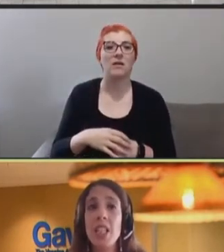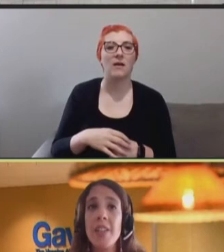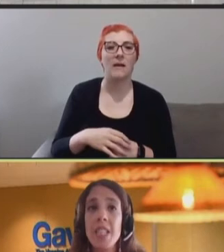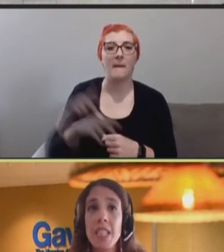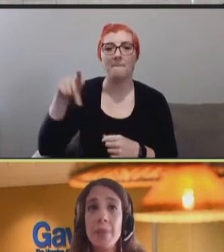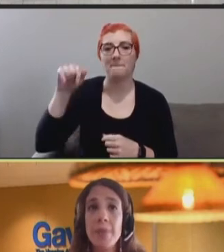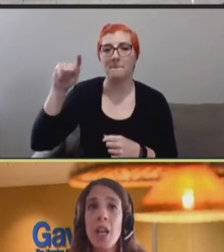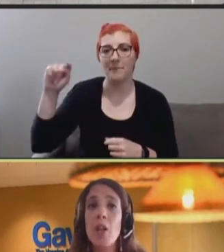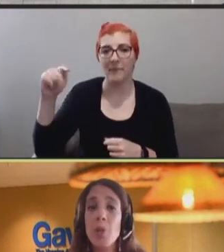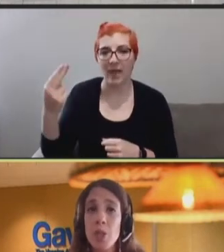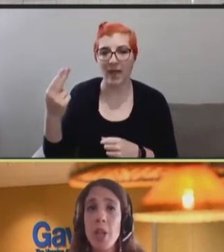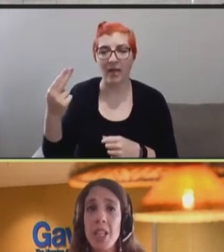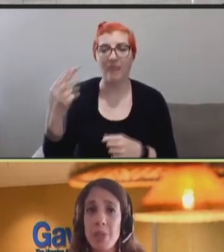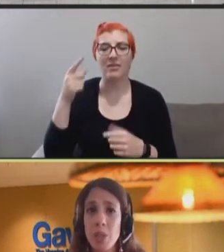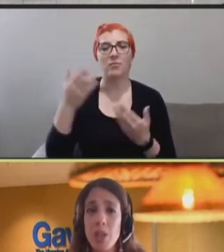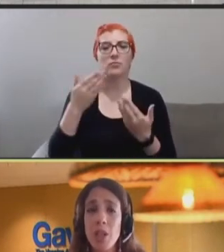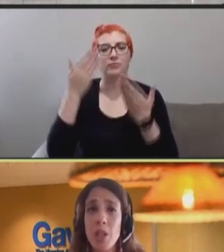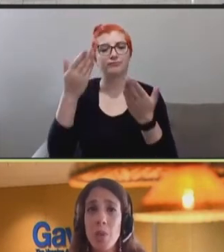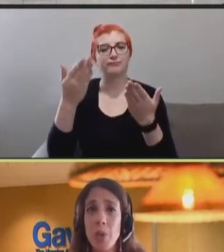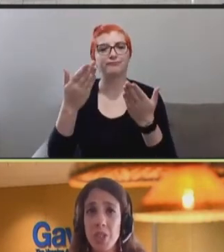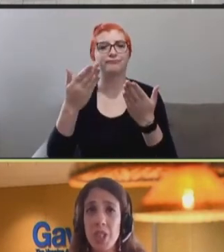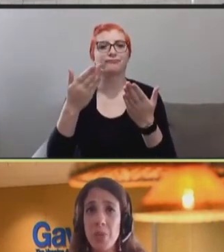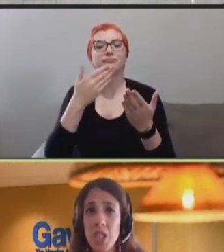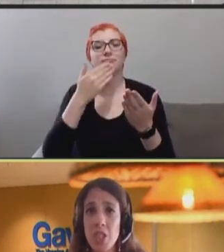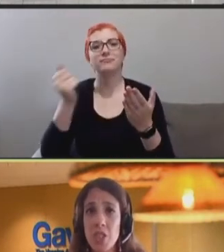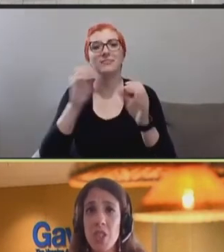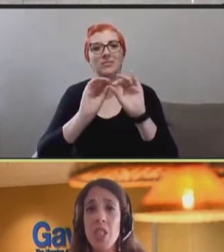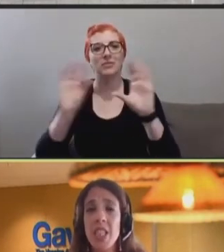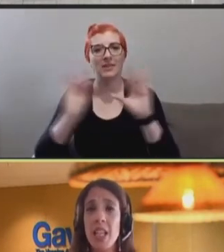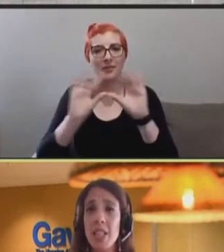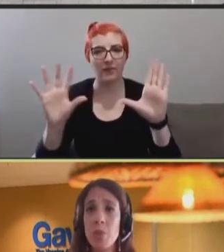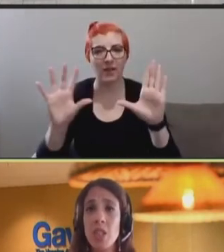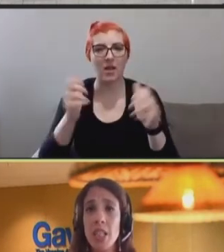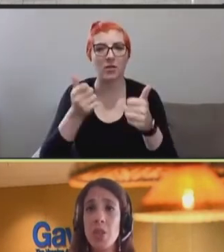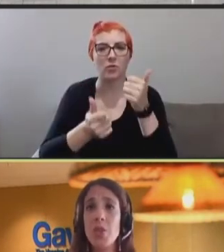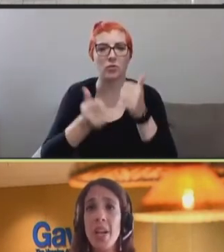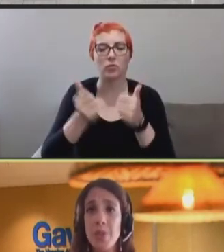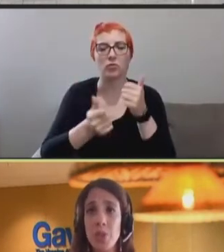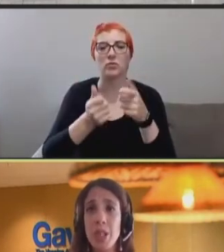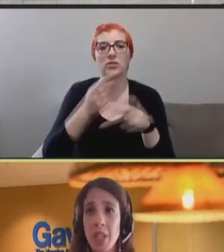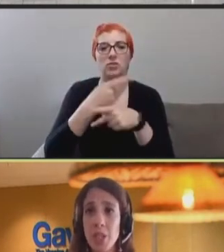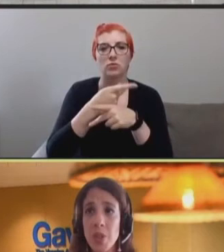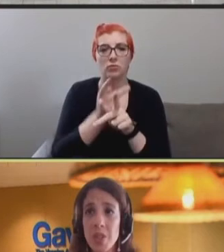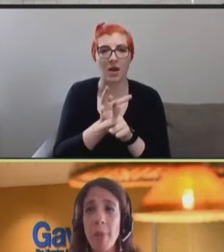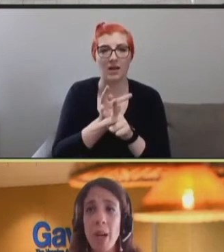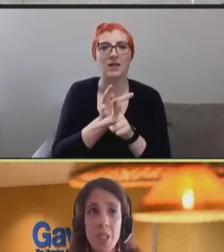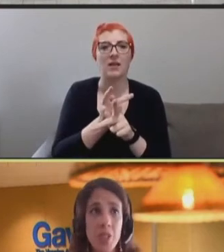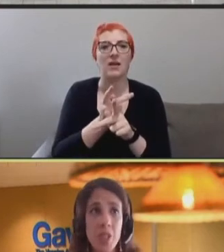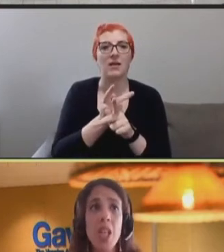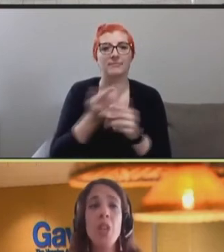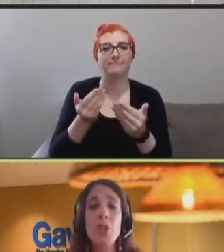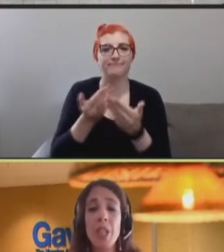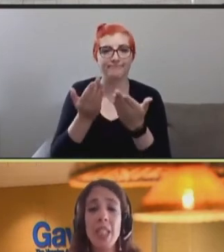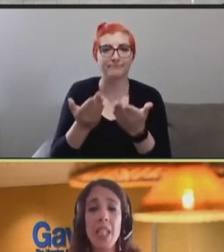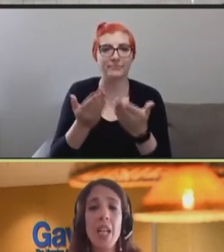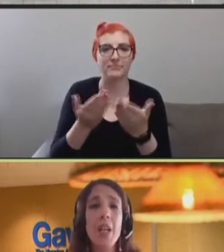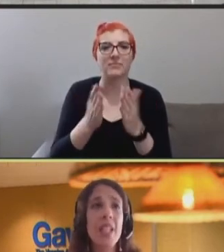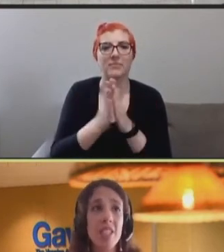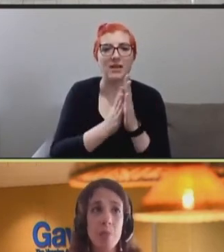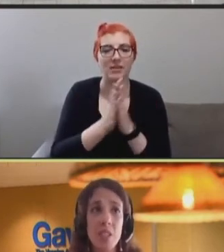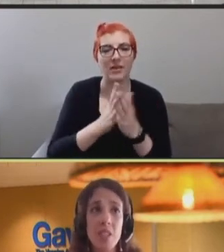greater clarity on which priority product innovations the alliance would like to drive to manufacturers and partners to